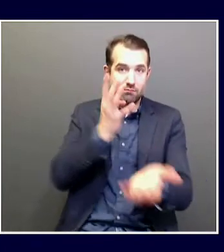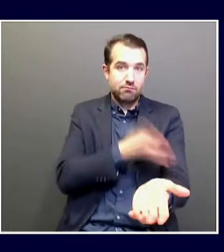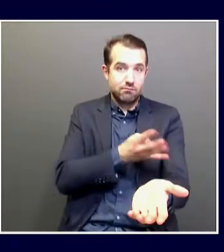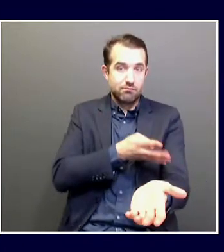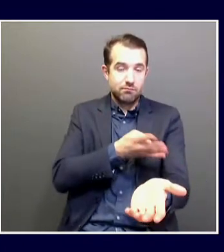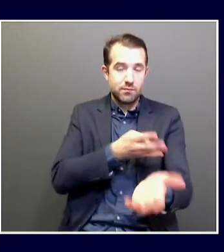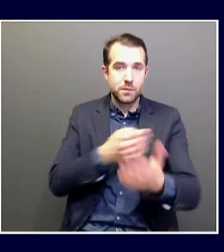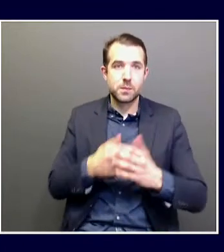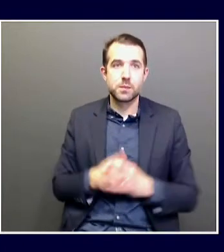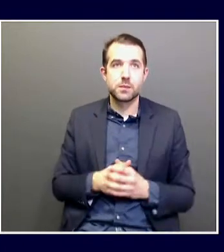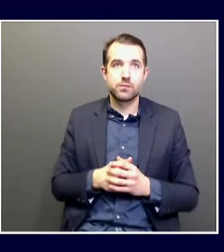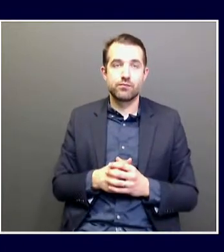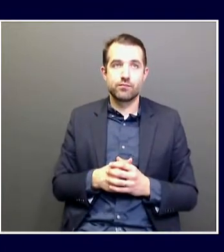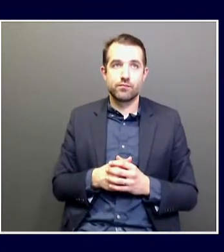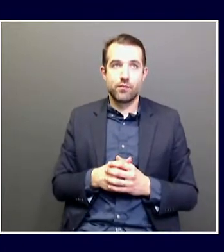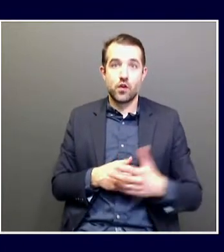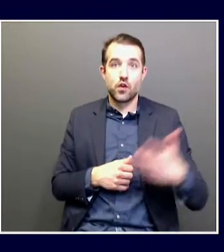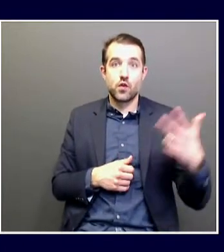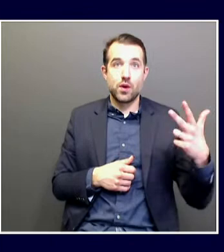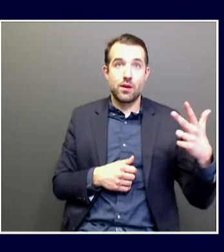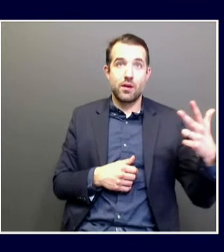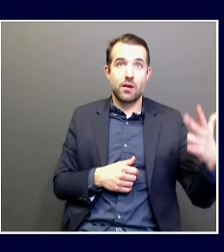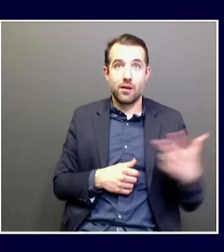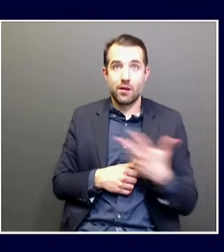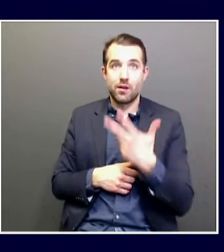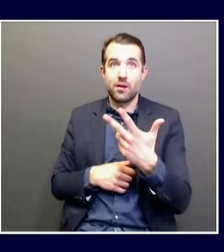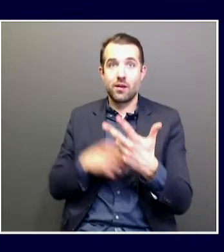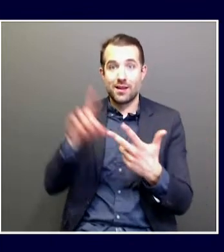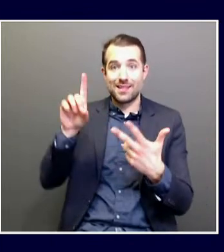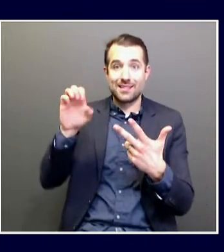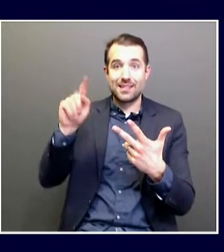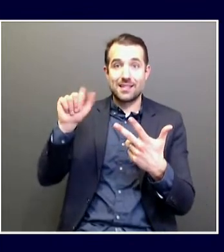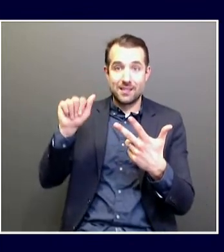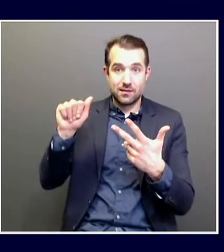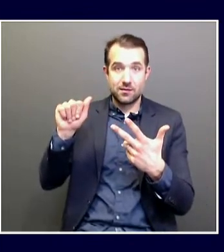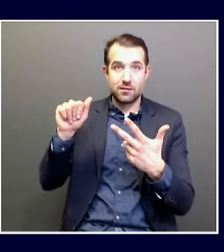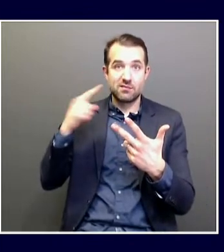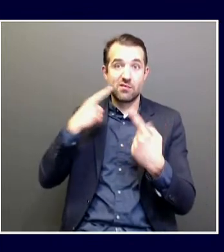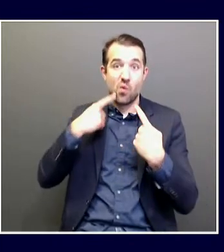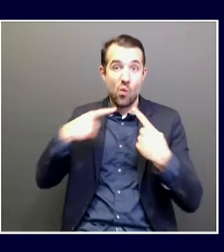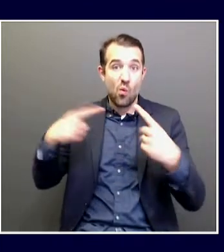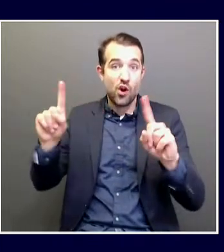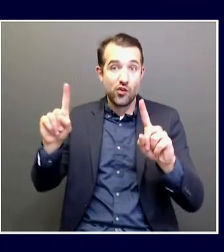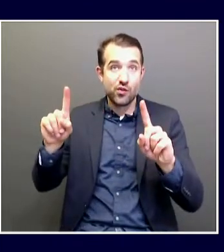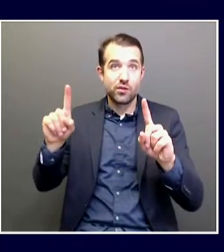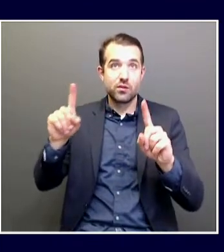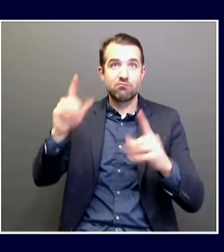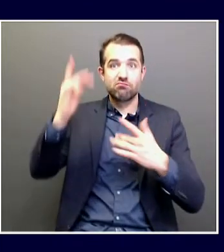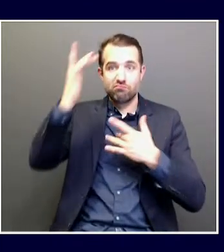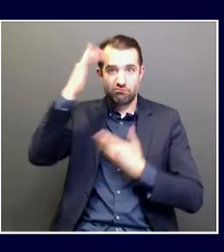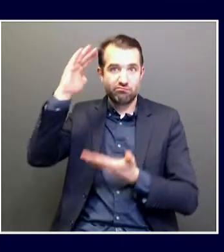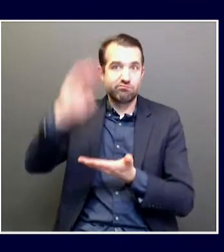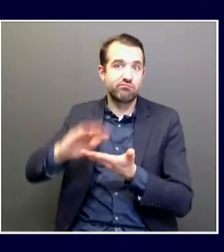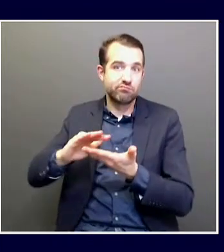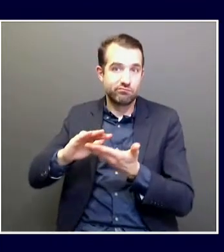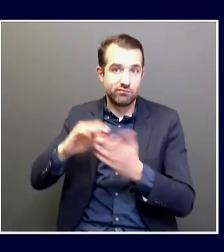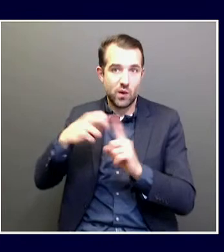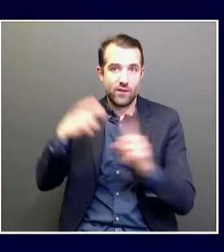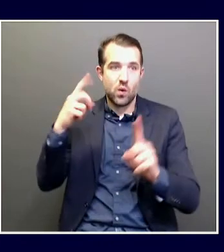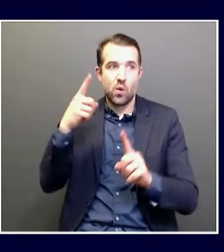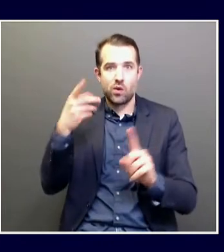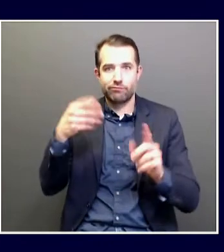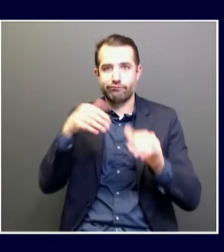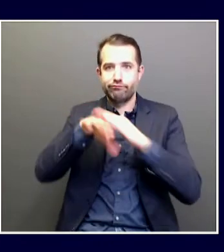been quite effective at reducing the degree of illness, have been effective at keeping people out of the hospital. We've seen it